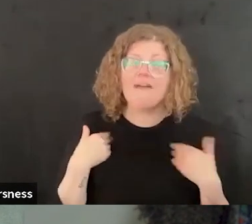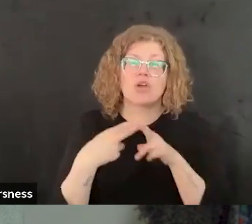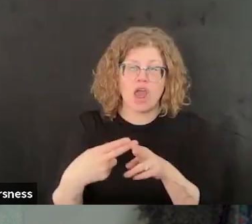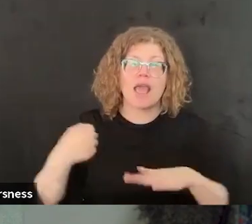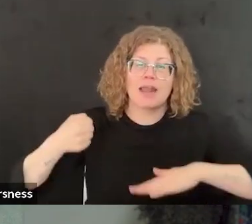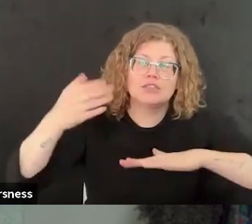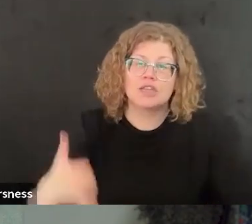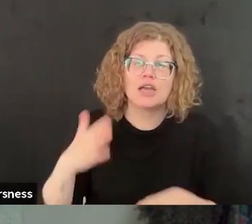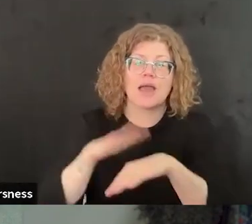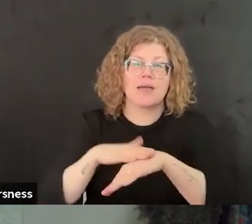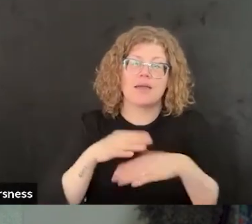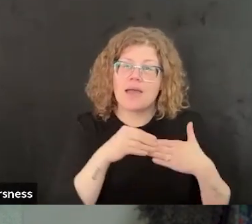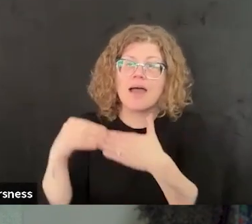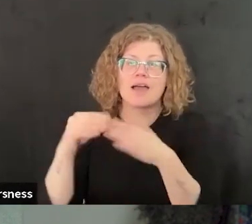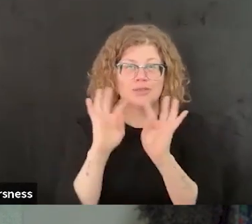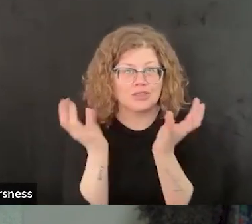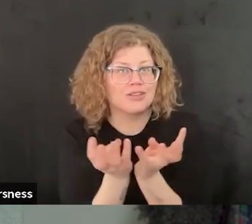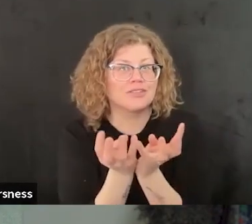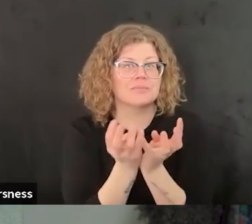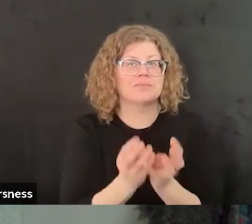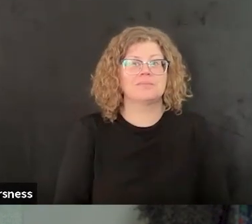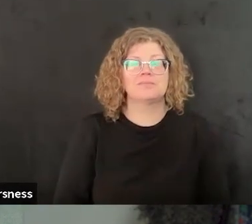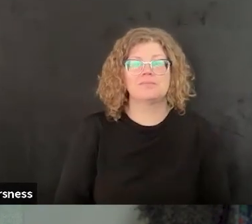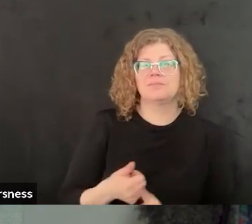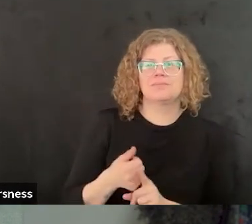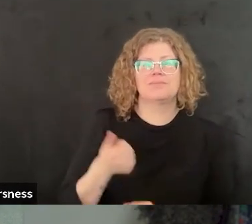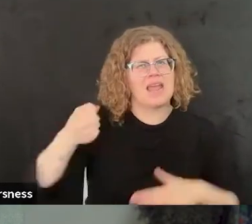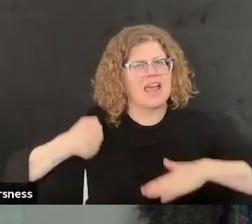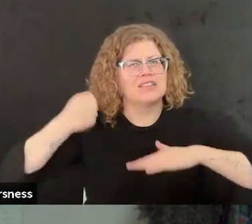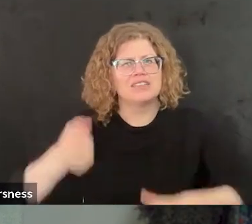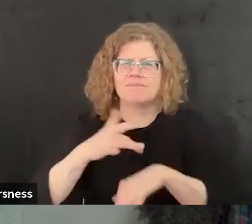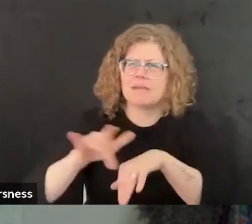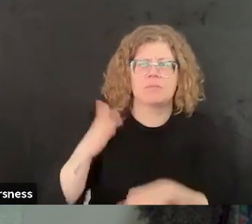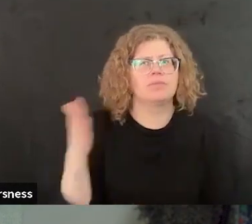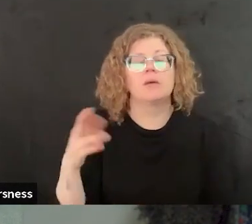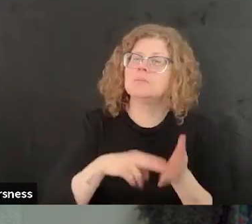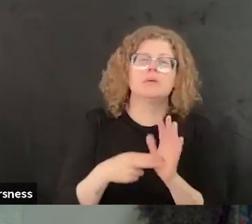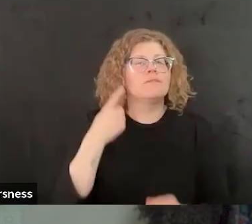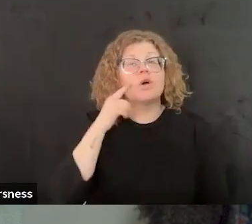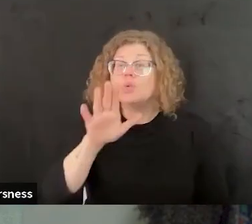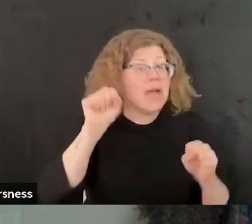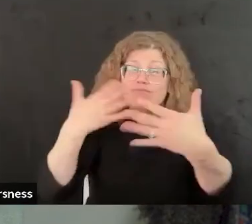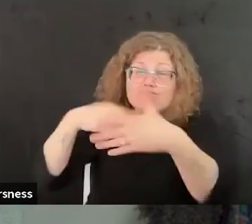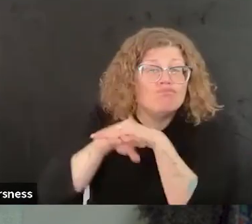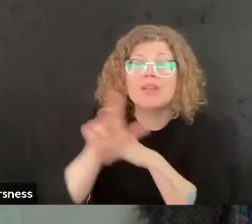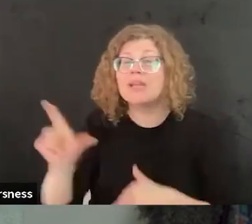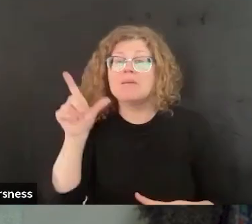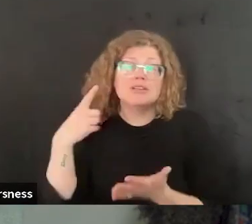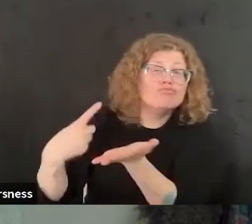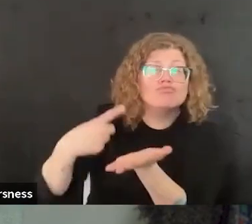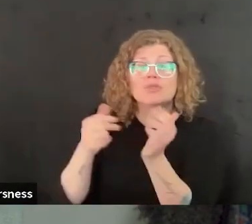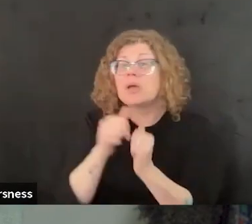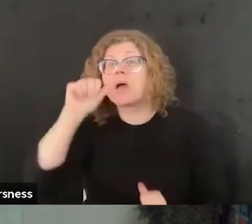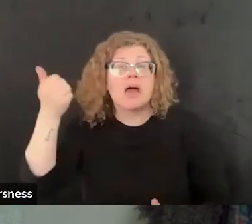has an elders guidance circle, and they have elders in their room all the time, and that's what they're for. You can go there and